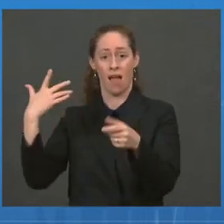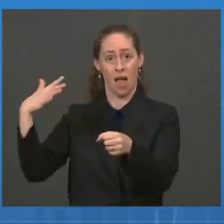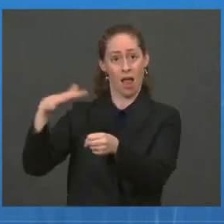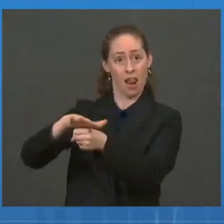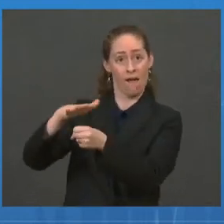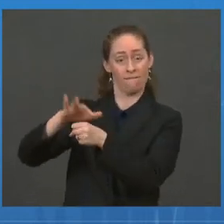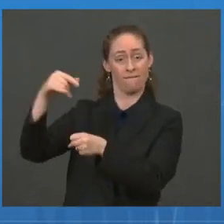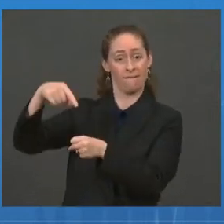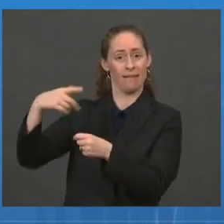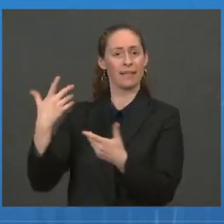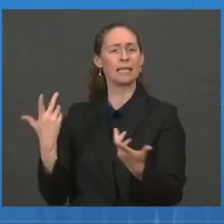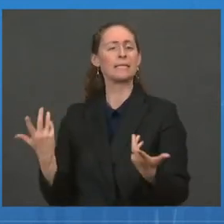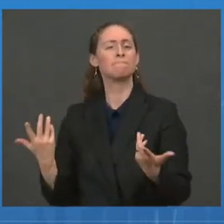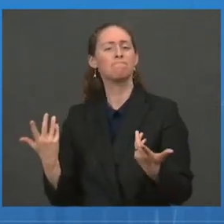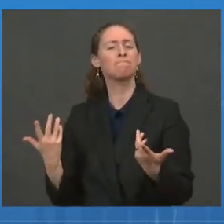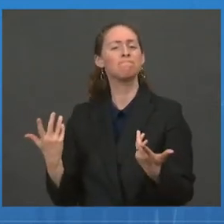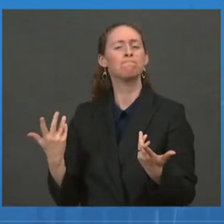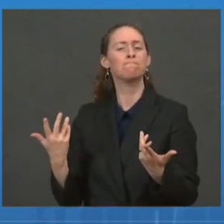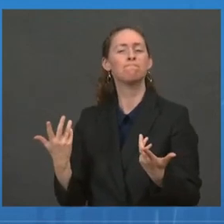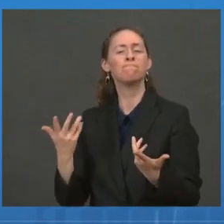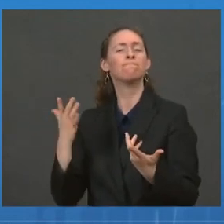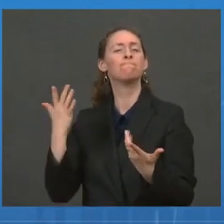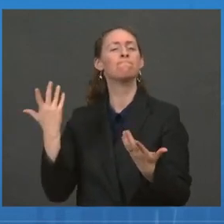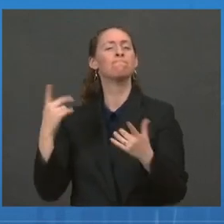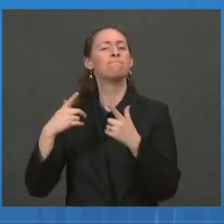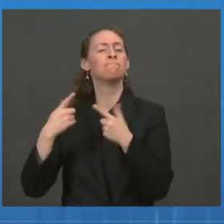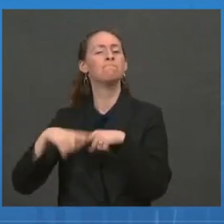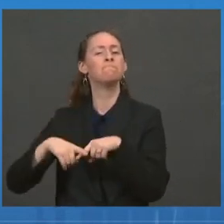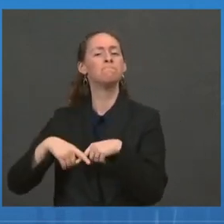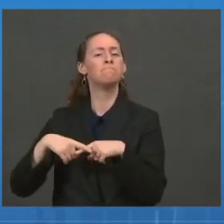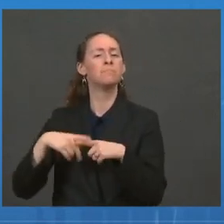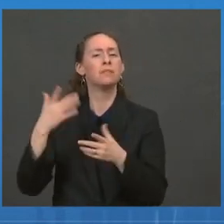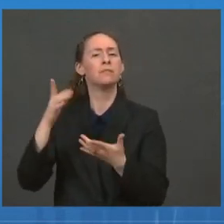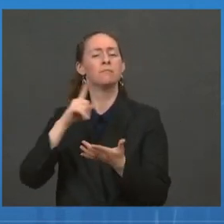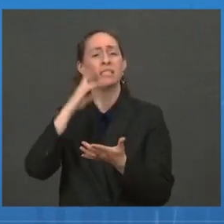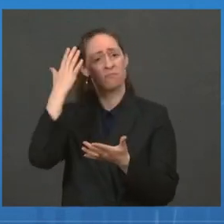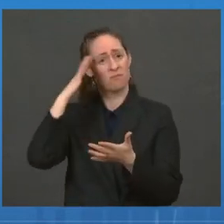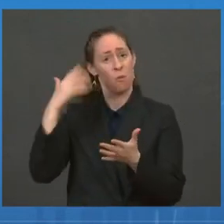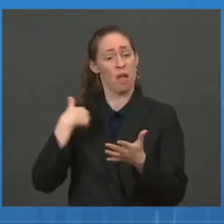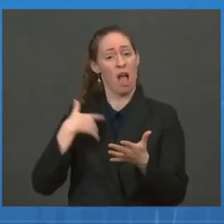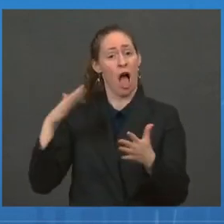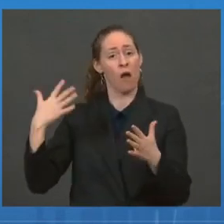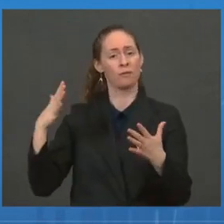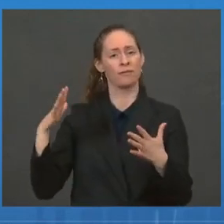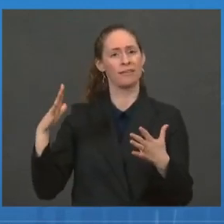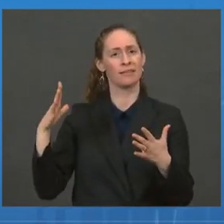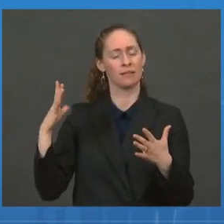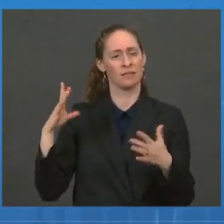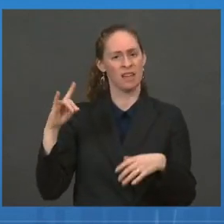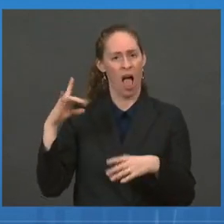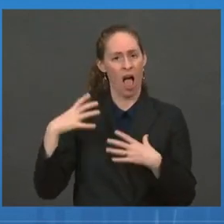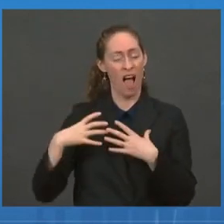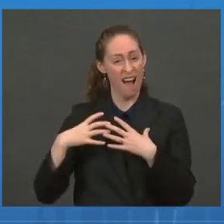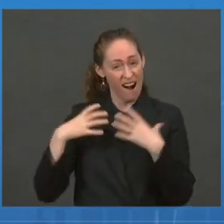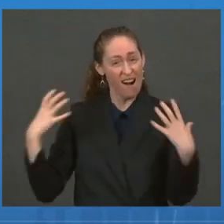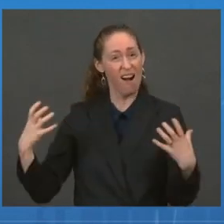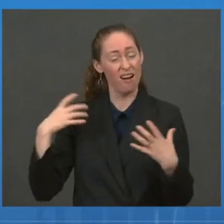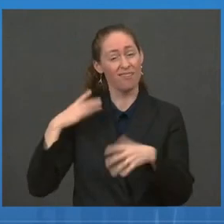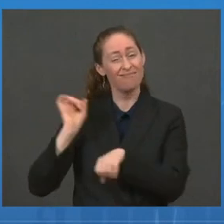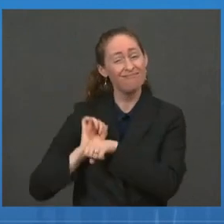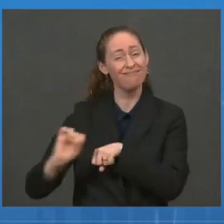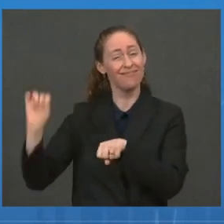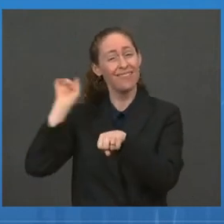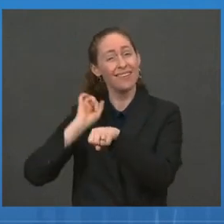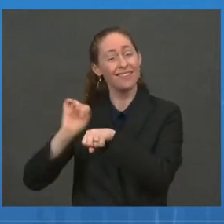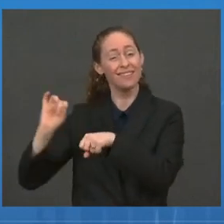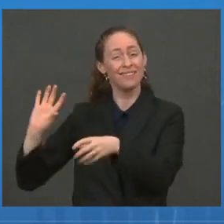are doing a lot we're doing more than all the other countries of the world combined that's really very important we have